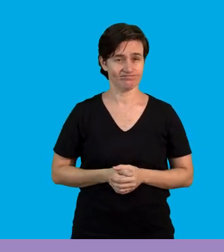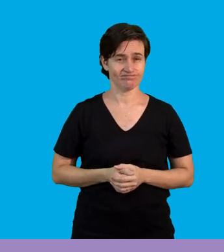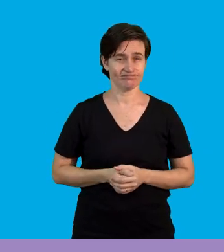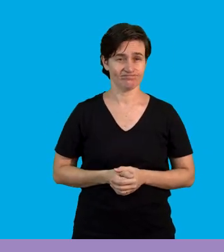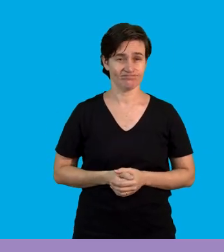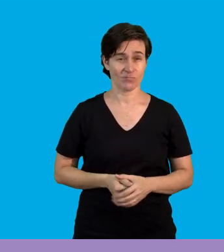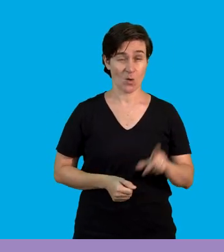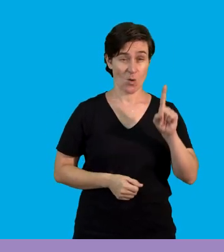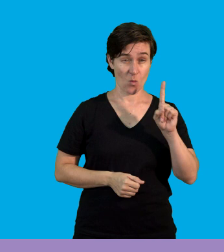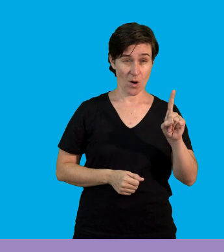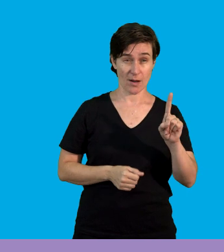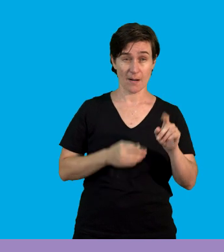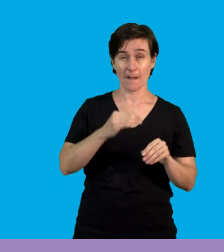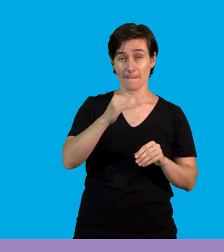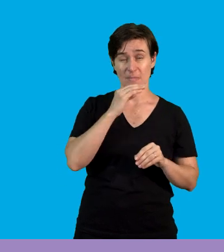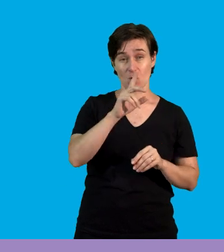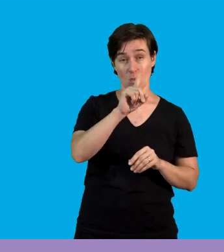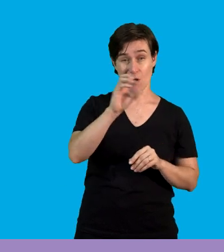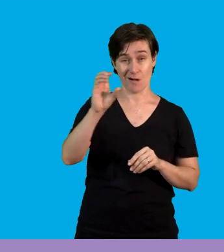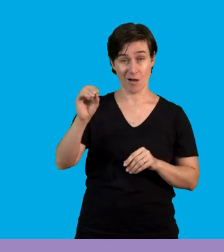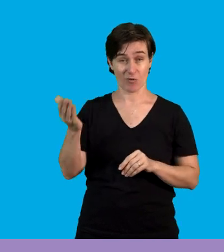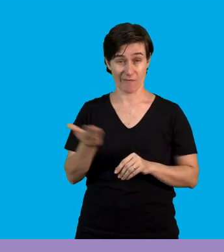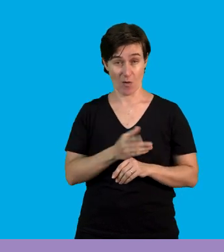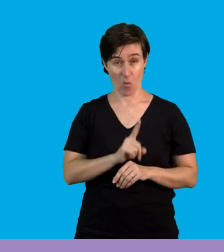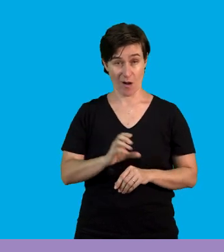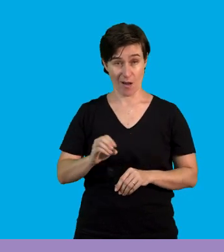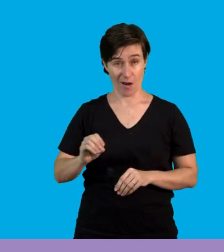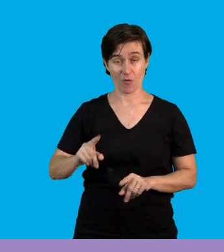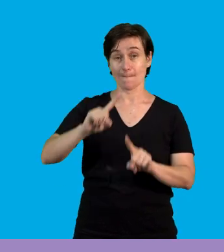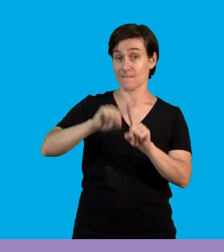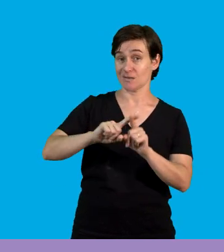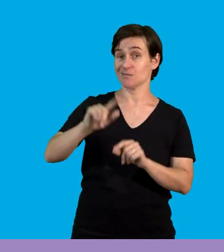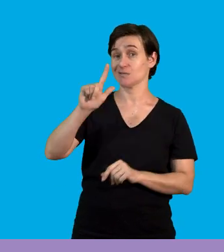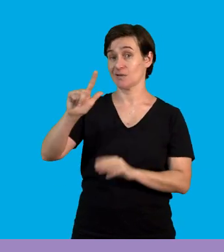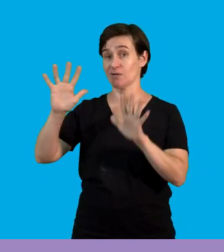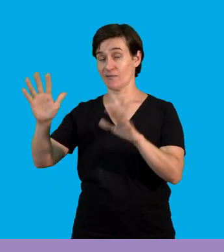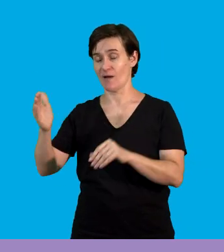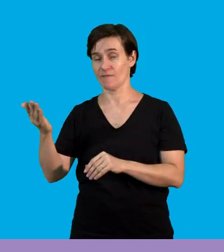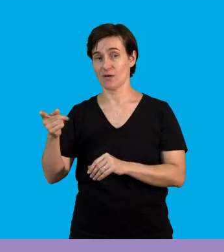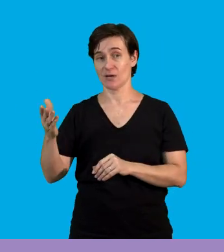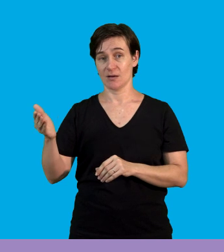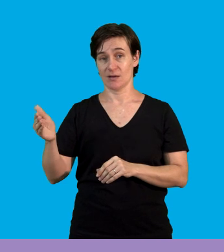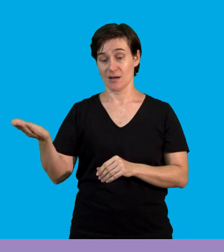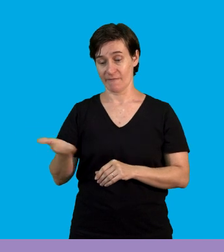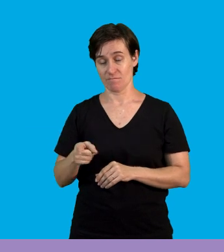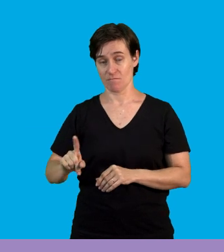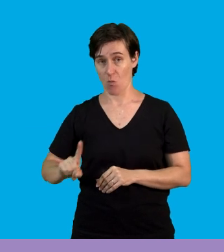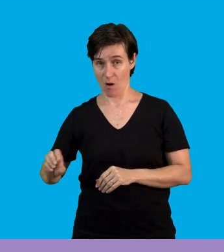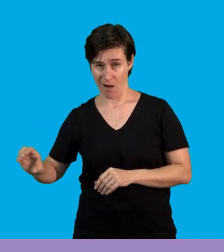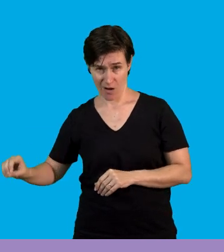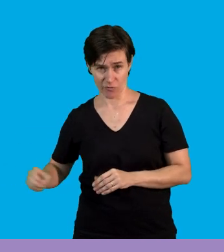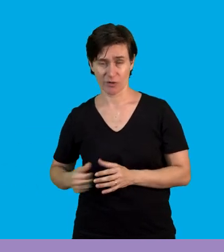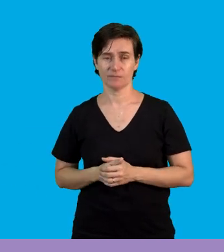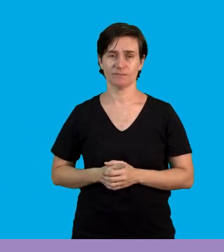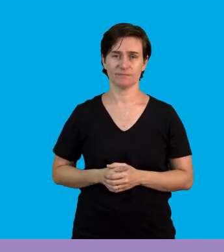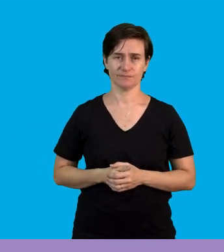is 100 divided by 100 plus 75 divided by 100. So we